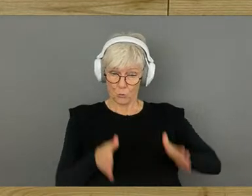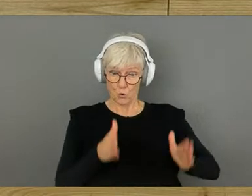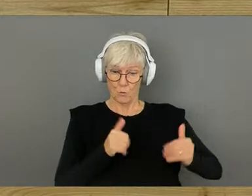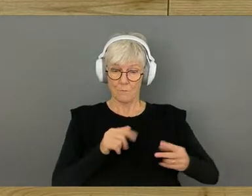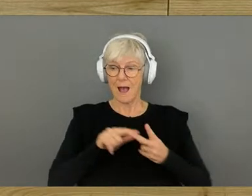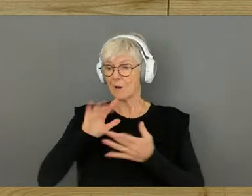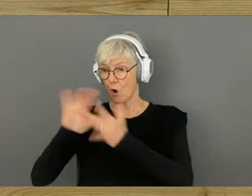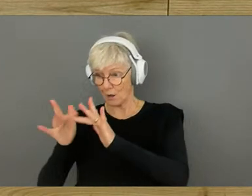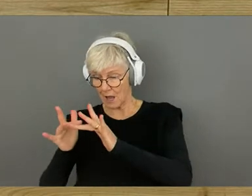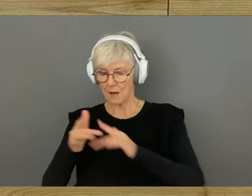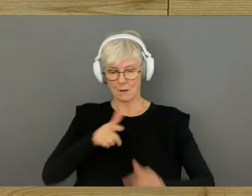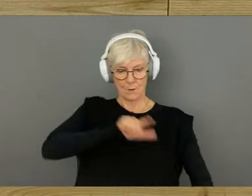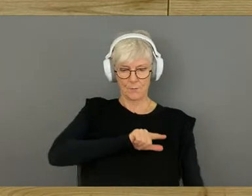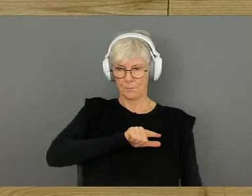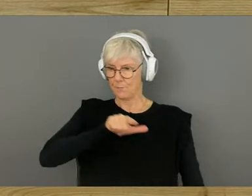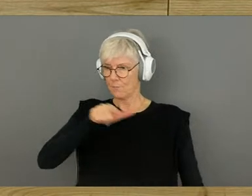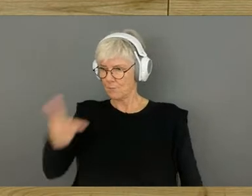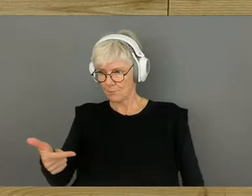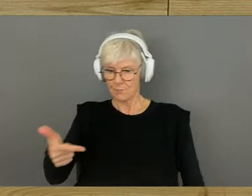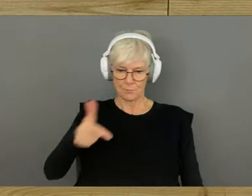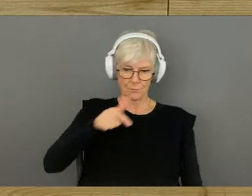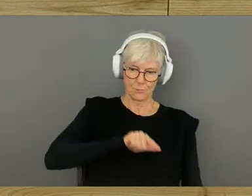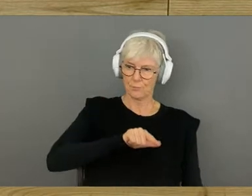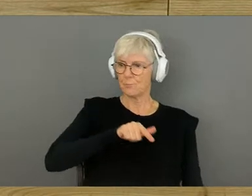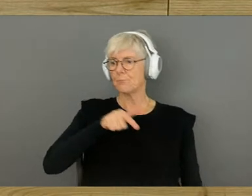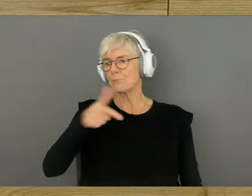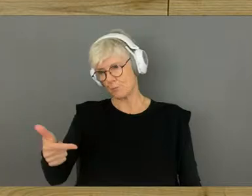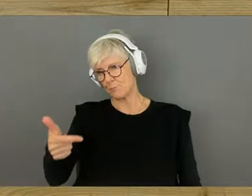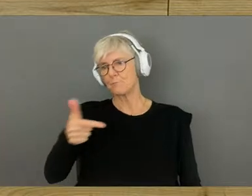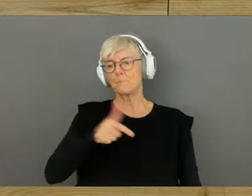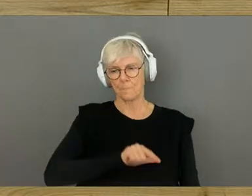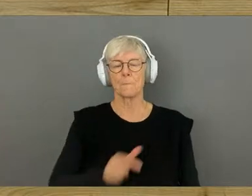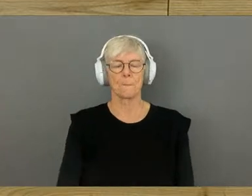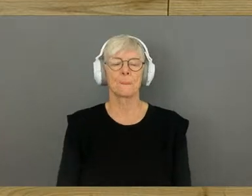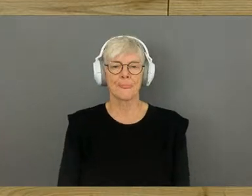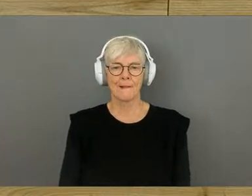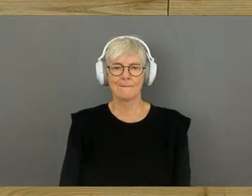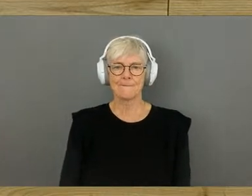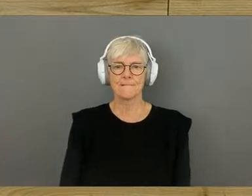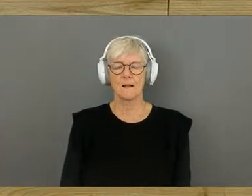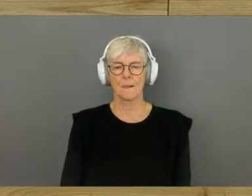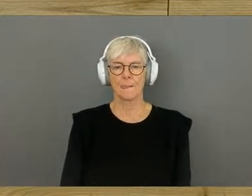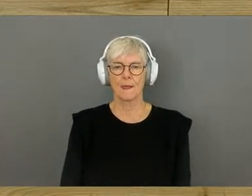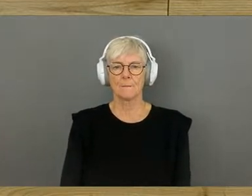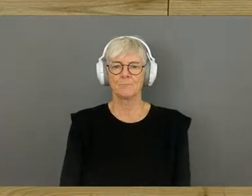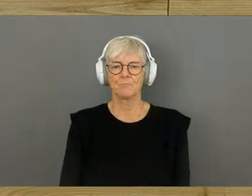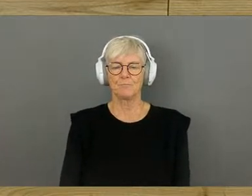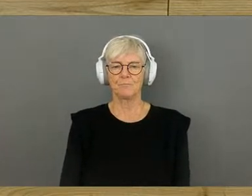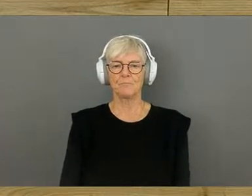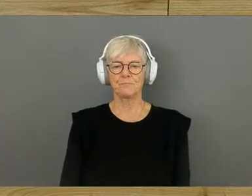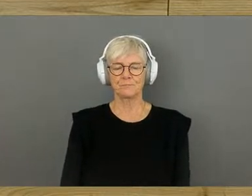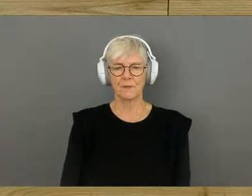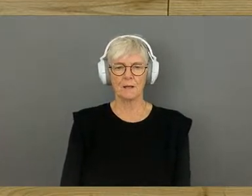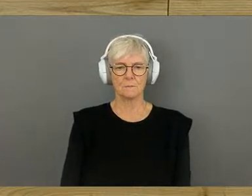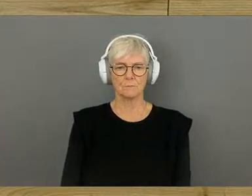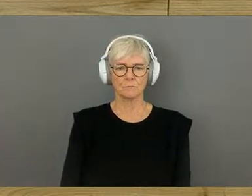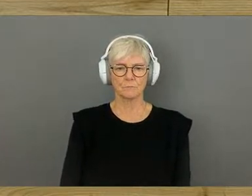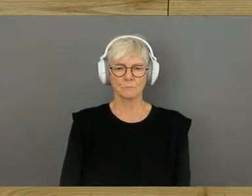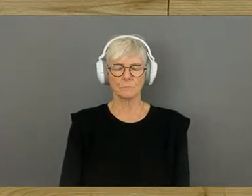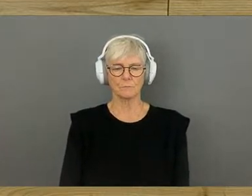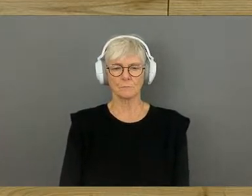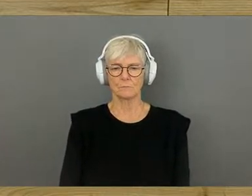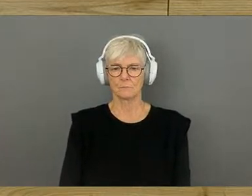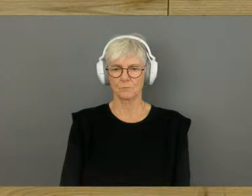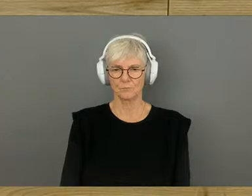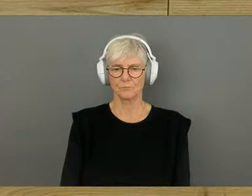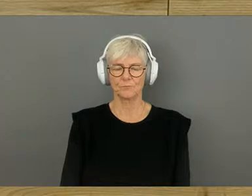procéder aux questions. We will now move on to reporters' questions. Every reporter can ask one question and one quick follow-up question. You